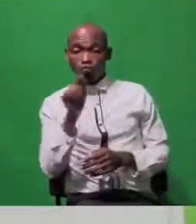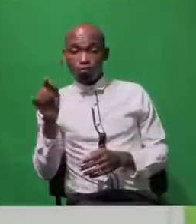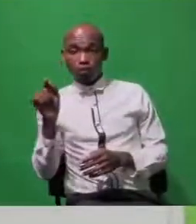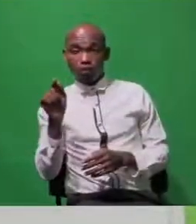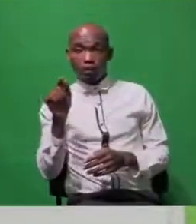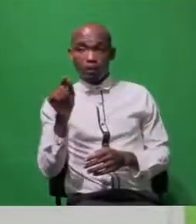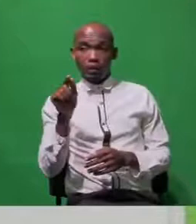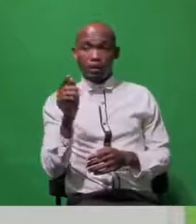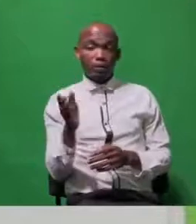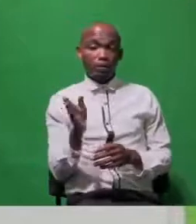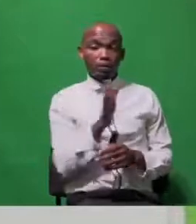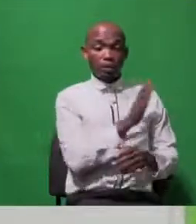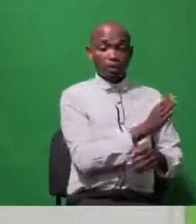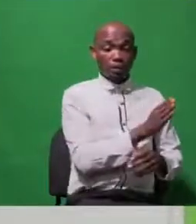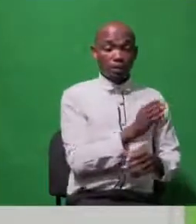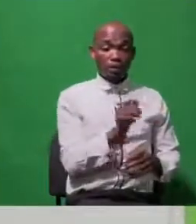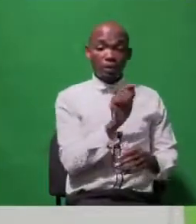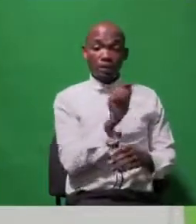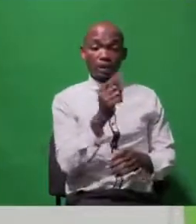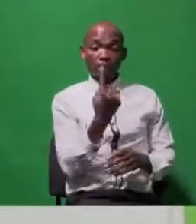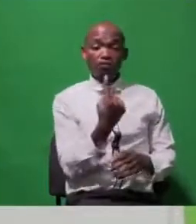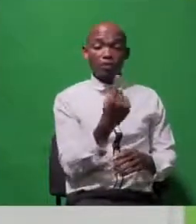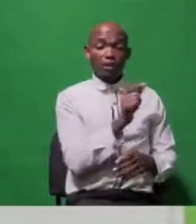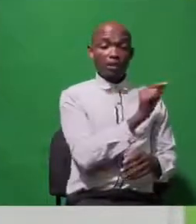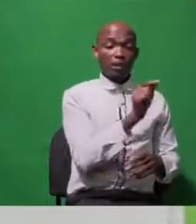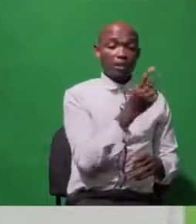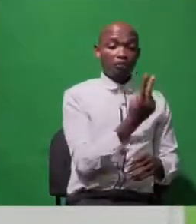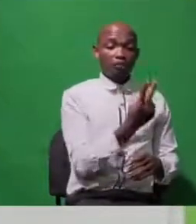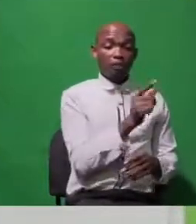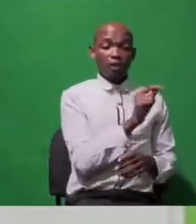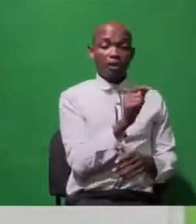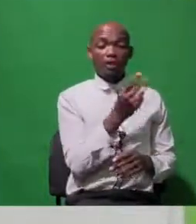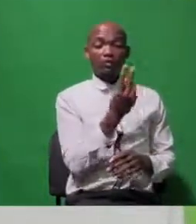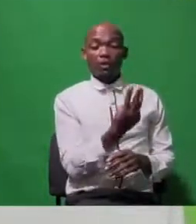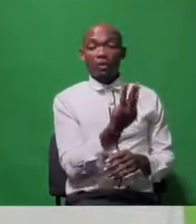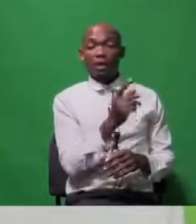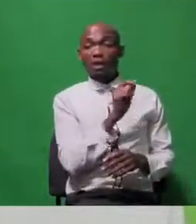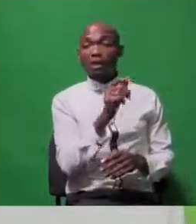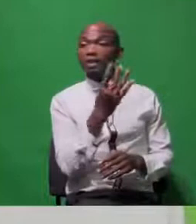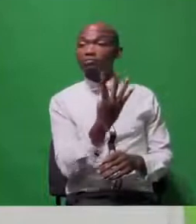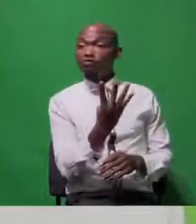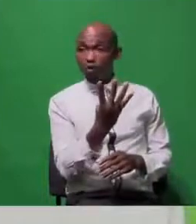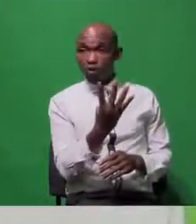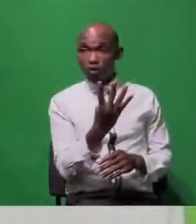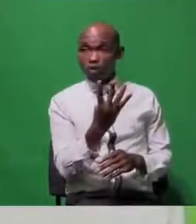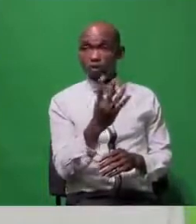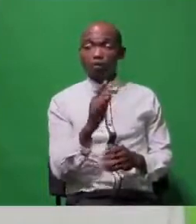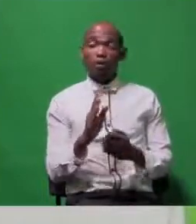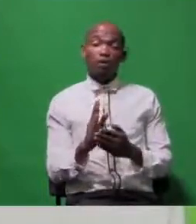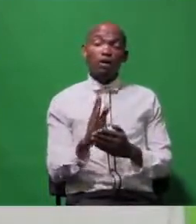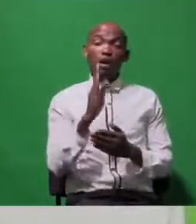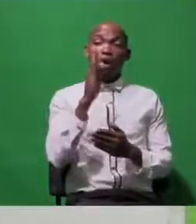this is -1, -2, -3, -4. Moving up from